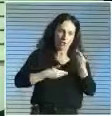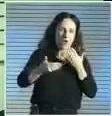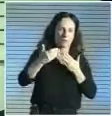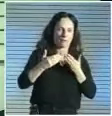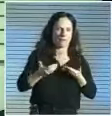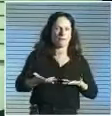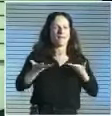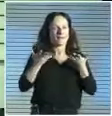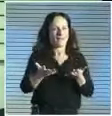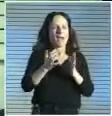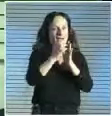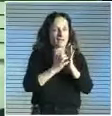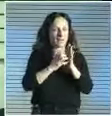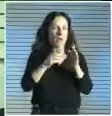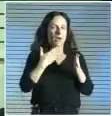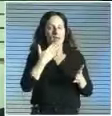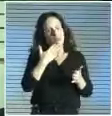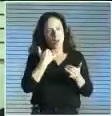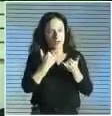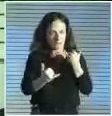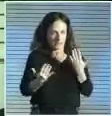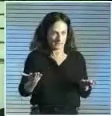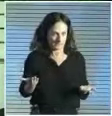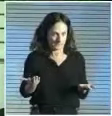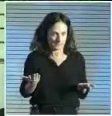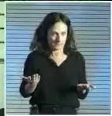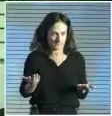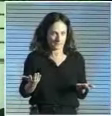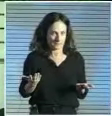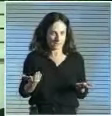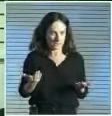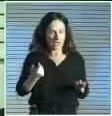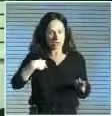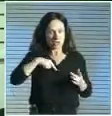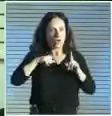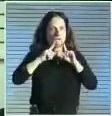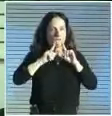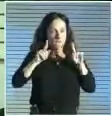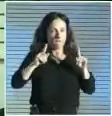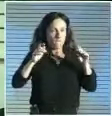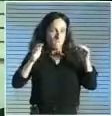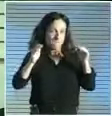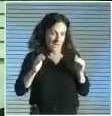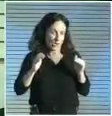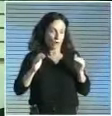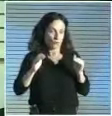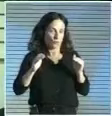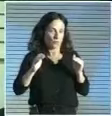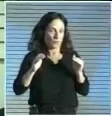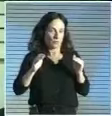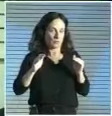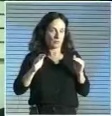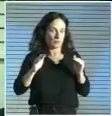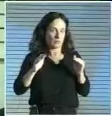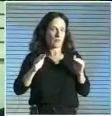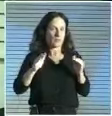that the impact cares for the brand, and we care that they are absolutely